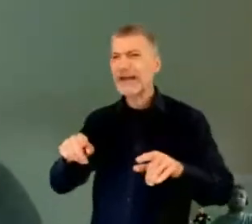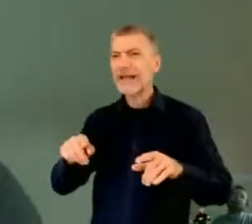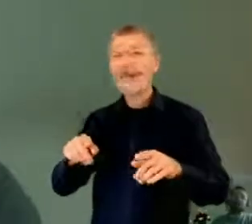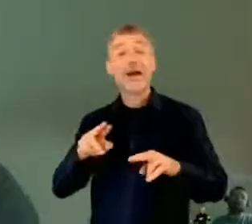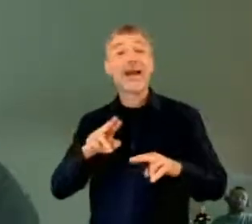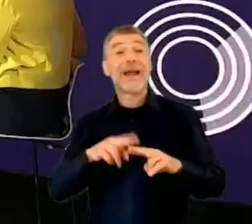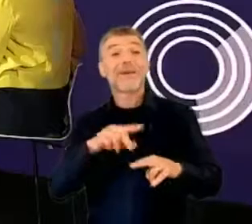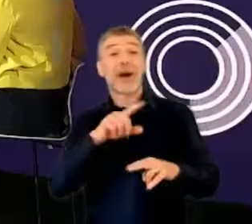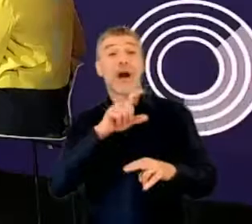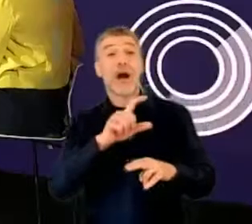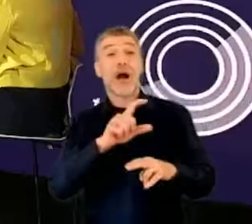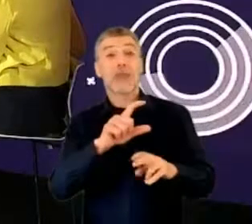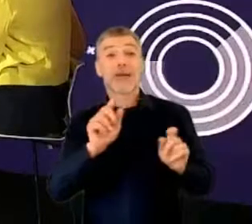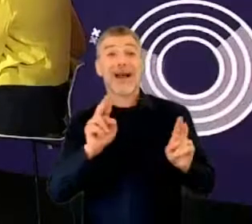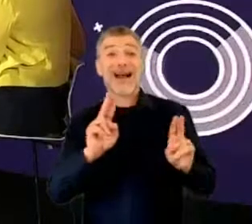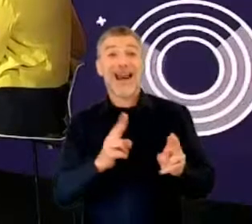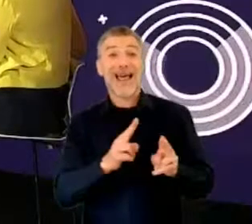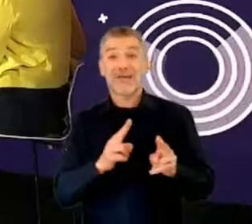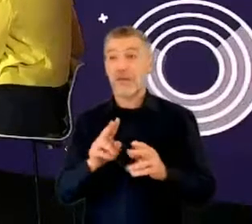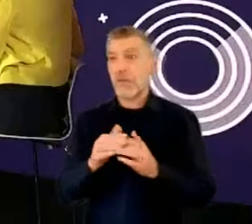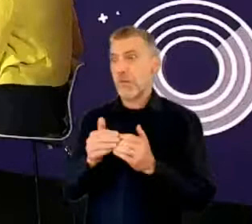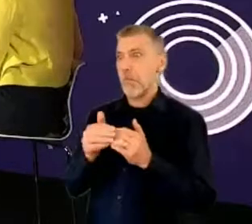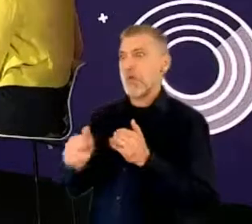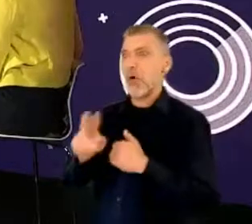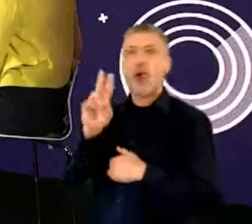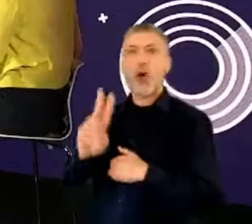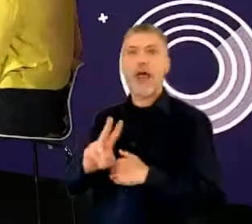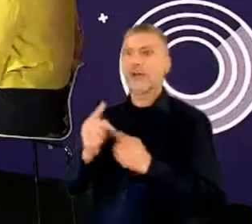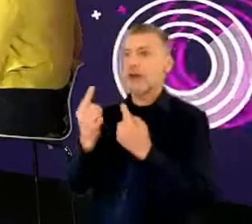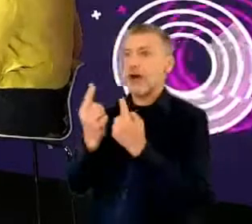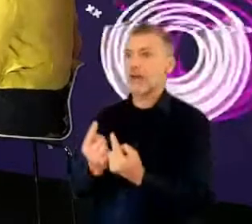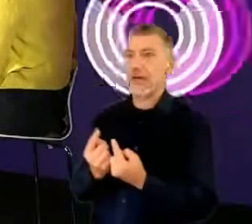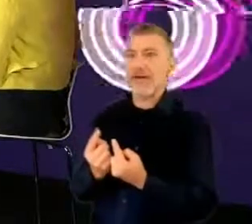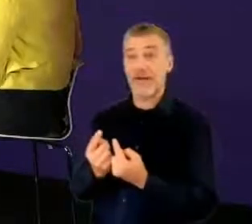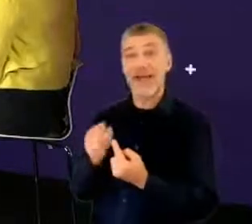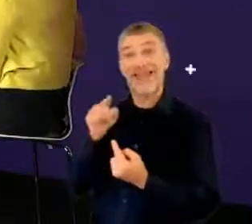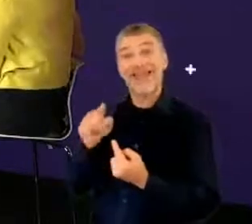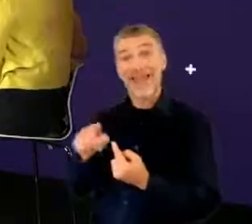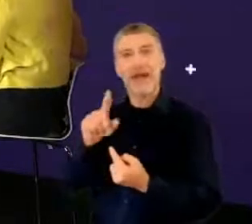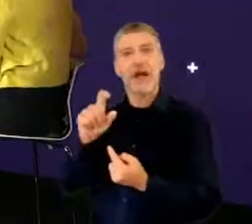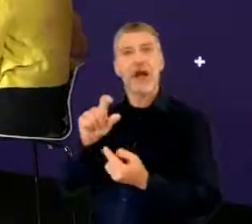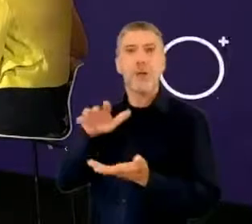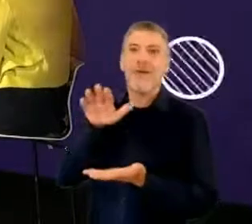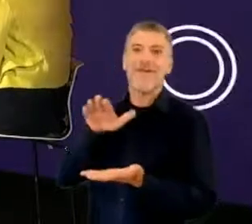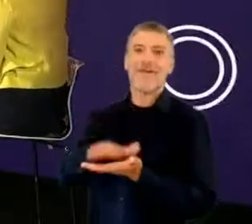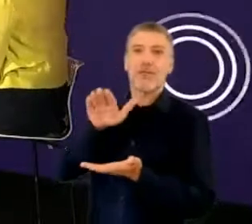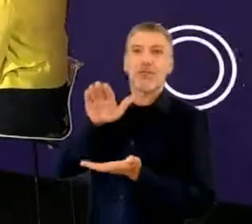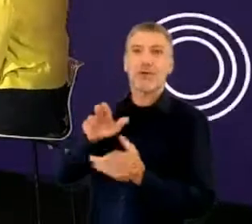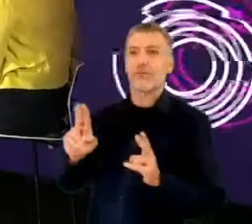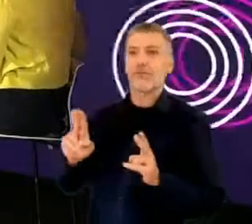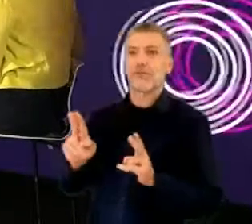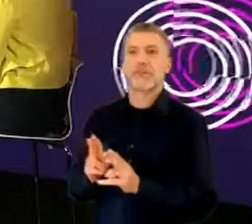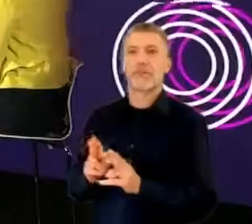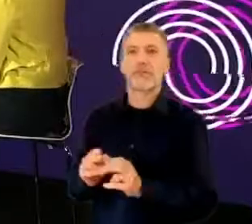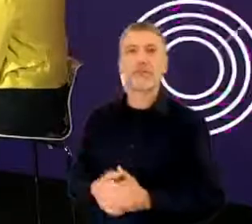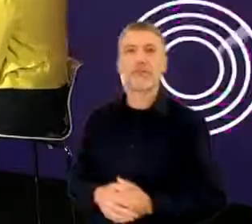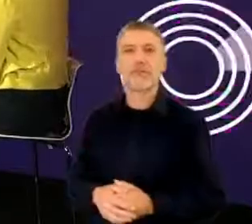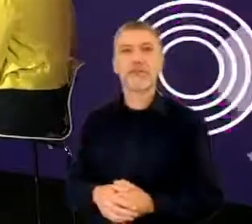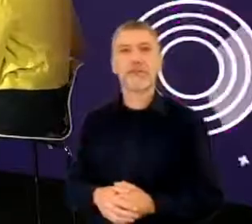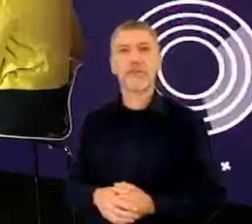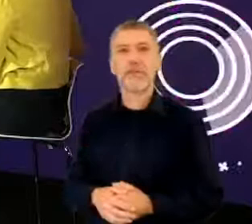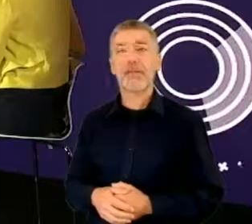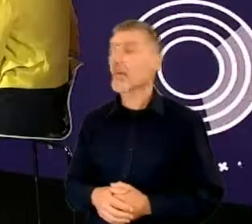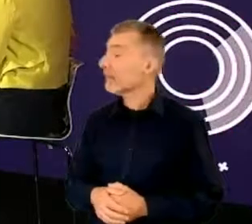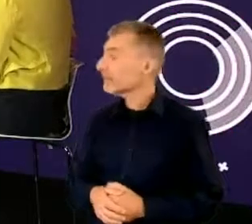footprints. And it's more and more and more necessary. Every moment that we, you know,